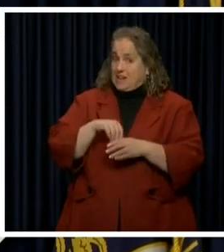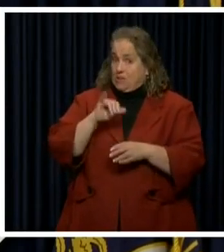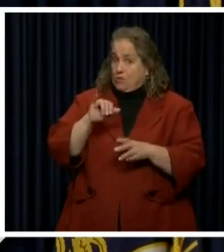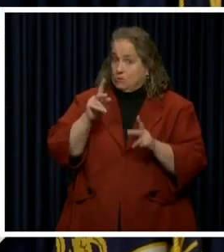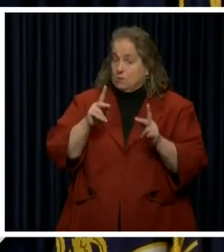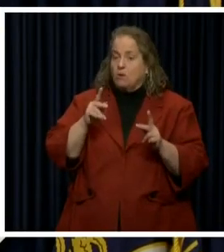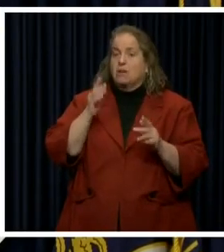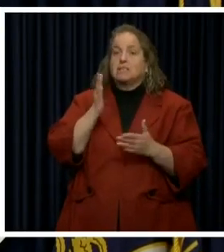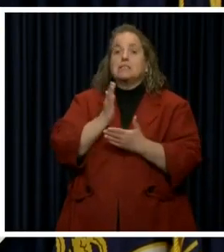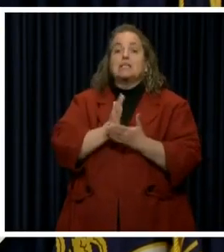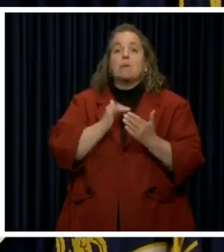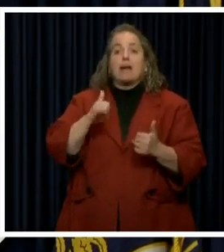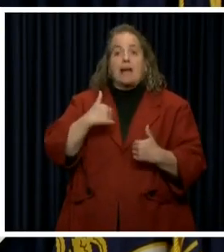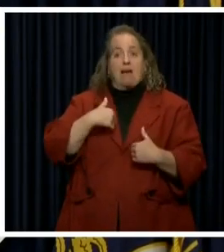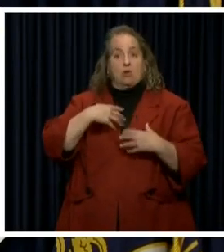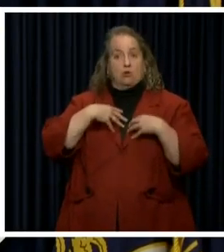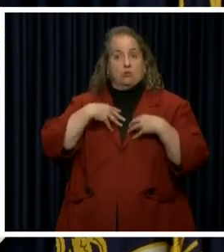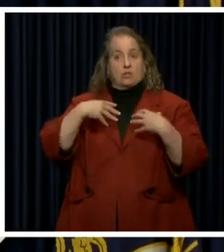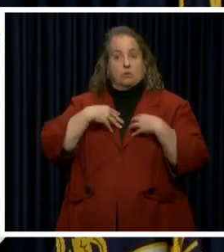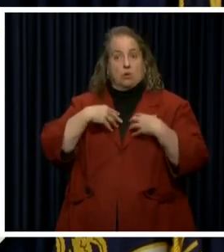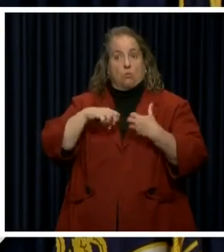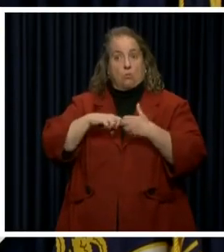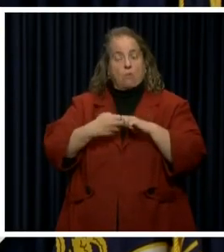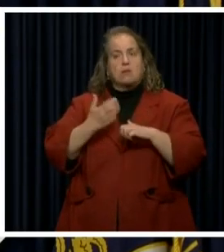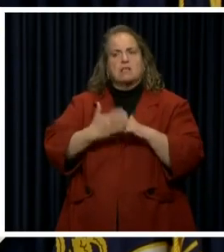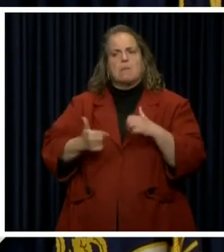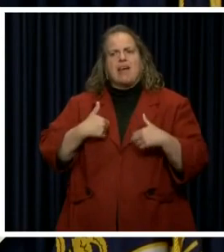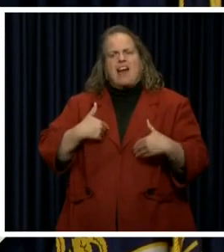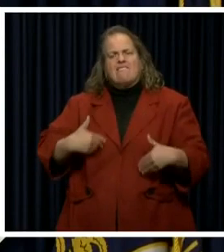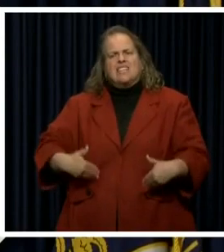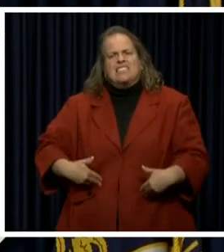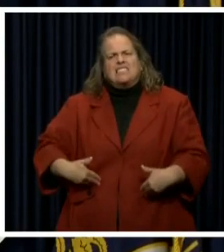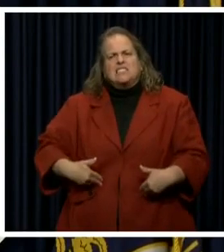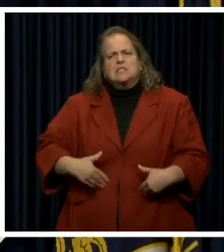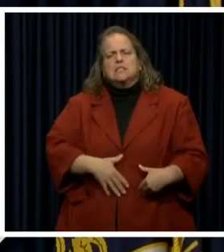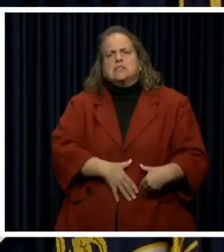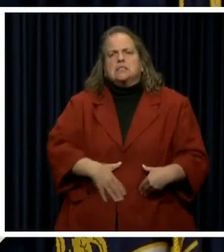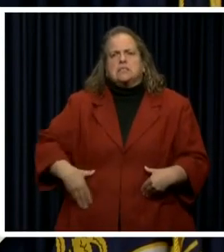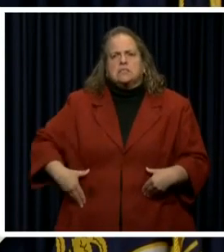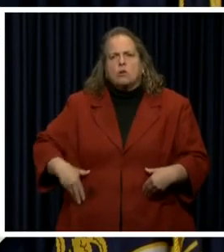them can have a respiratory problem, others can have a gastrointestinal problem.